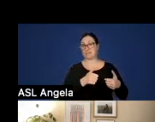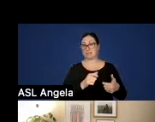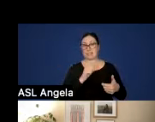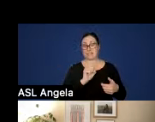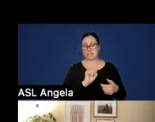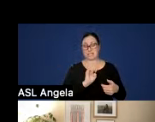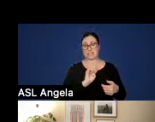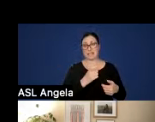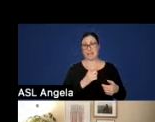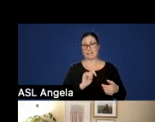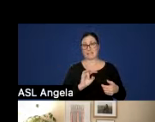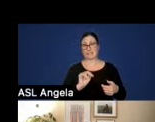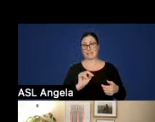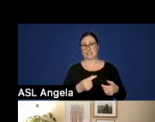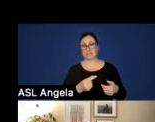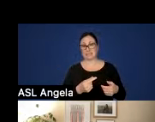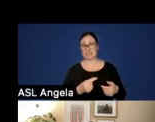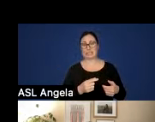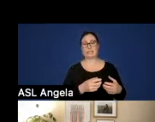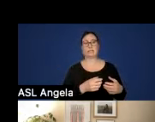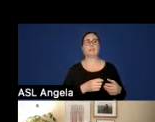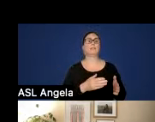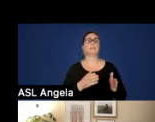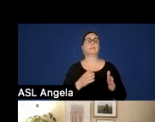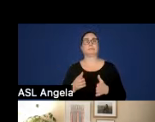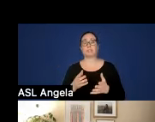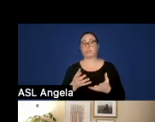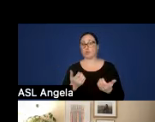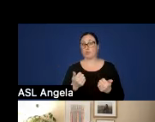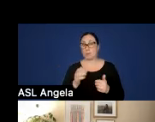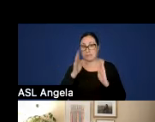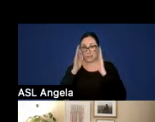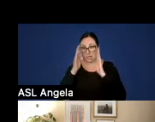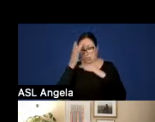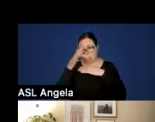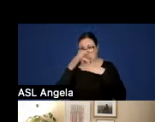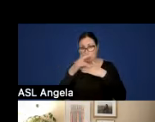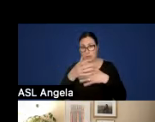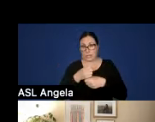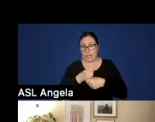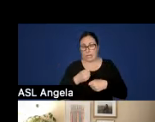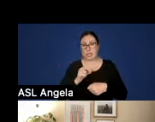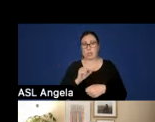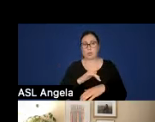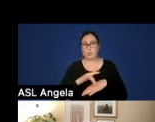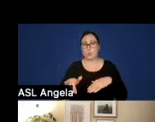it seems to be just an obsession with acquiring nude photos, cyber stalking, revenge porn,